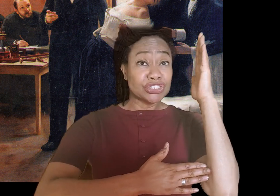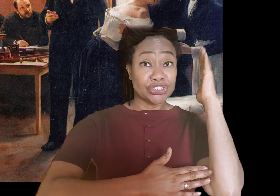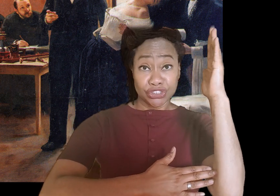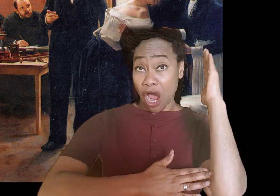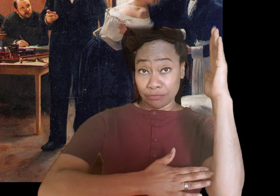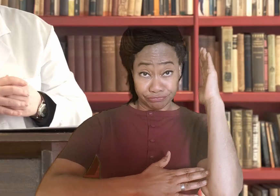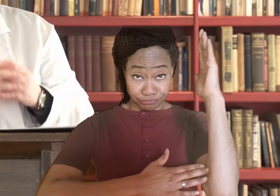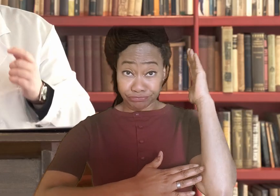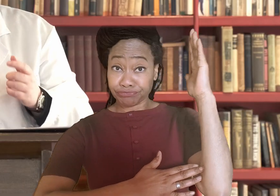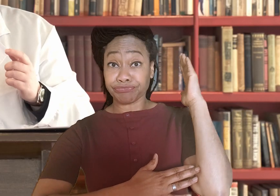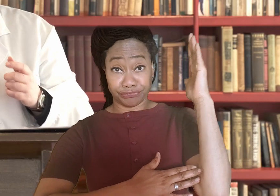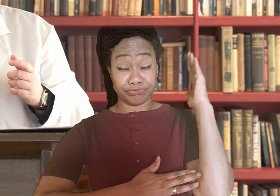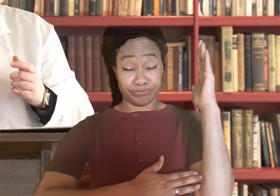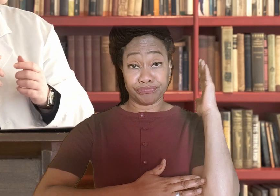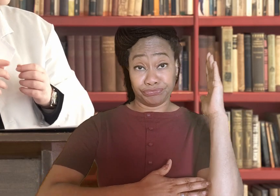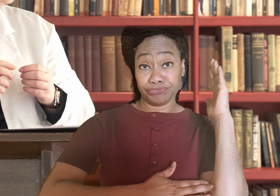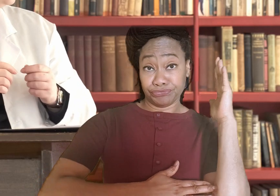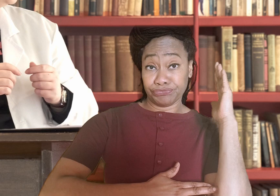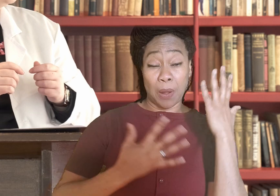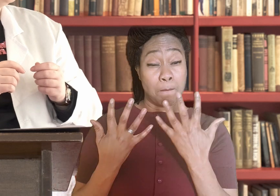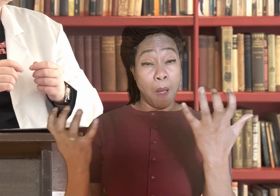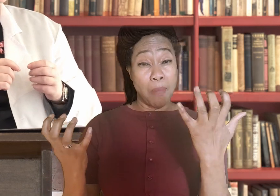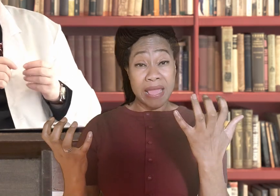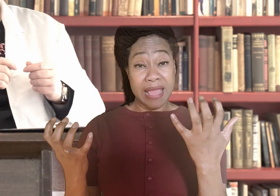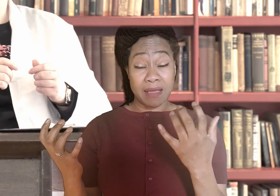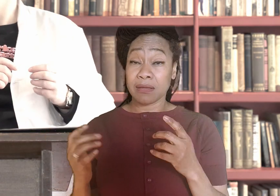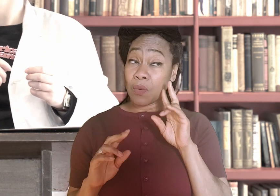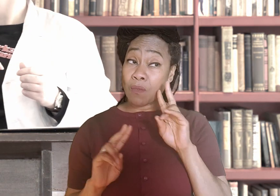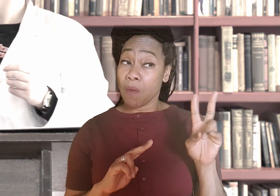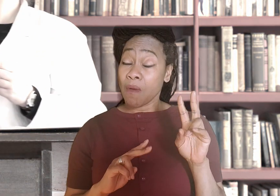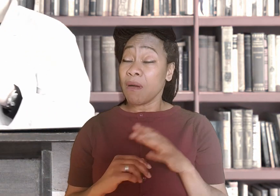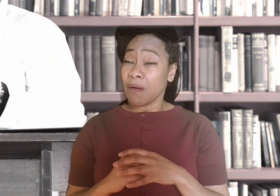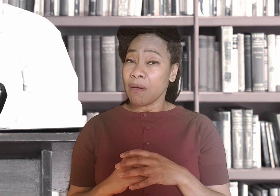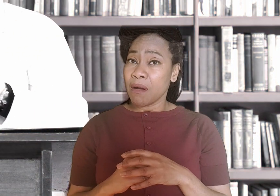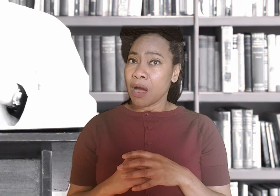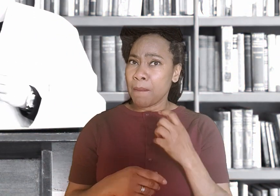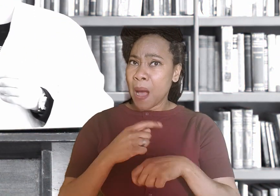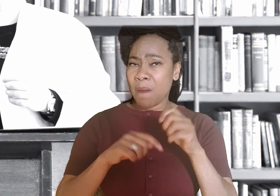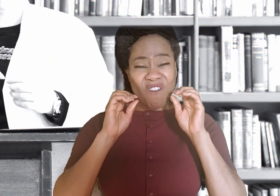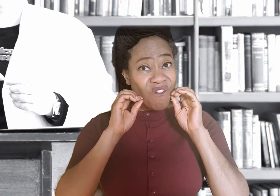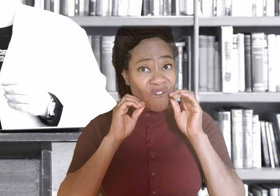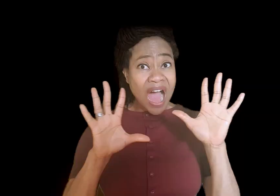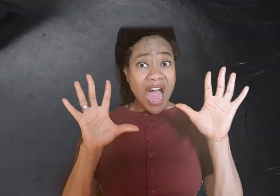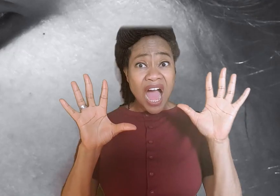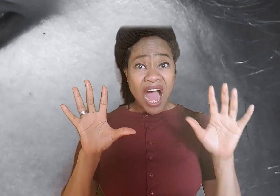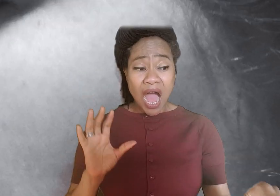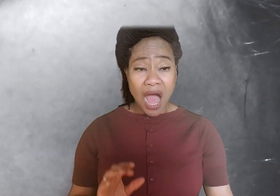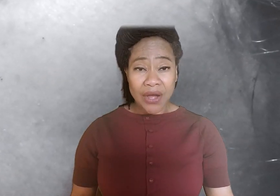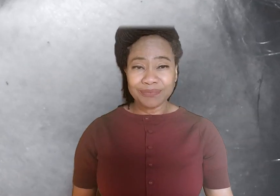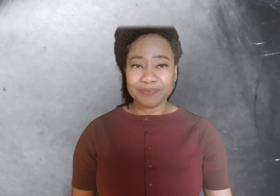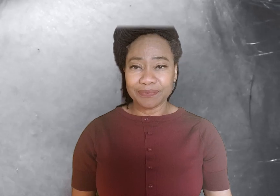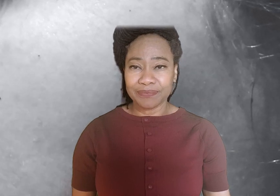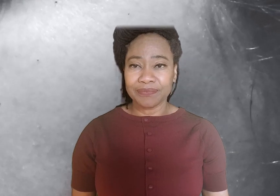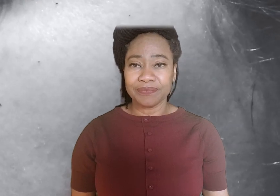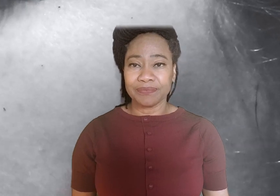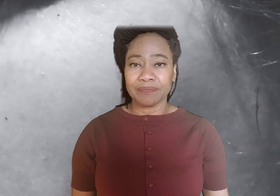to the public, and these Tuesday lectures became quite famous in their own right. Ah, you saw my